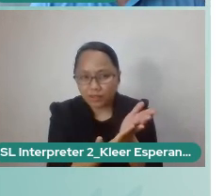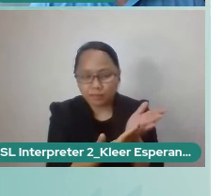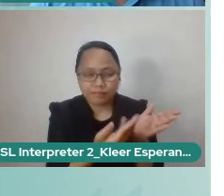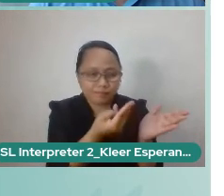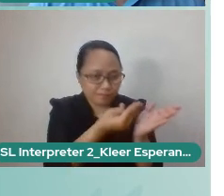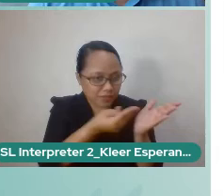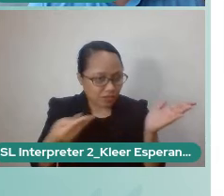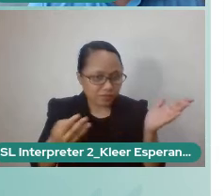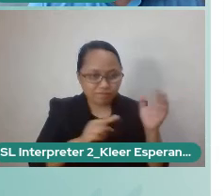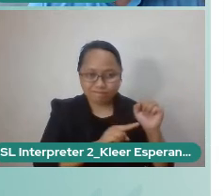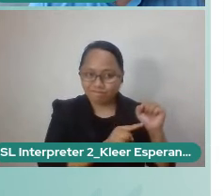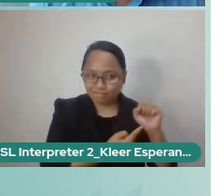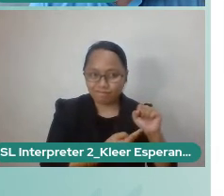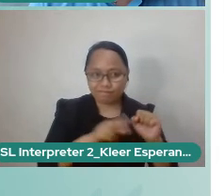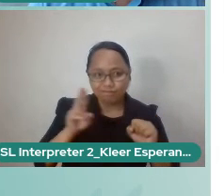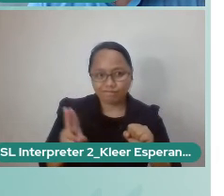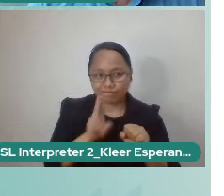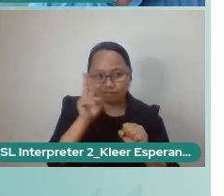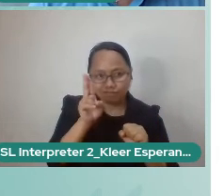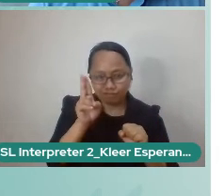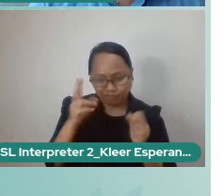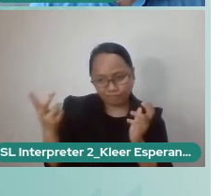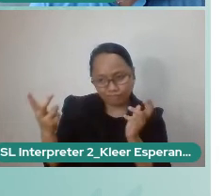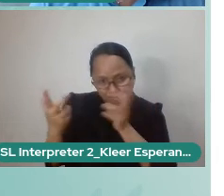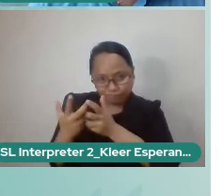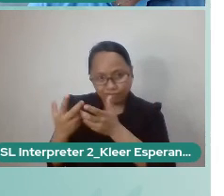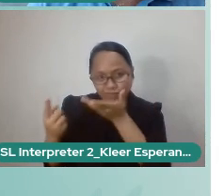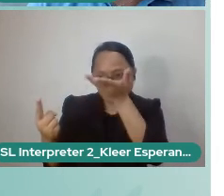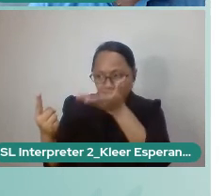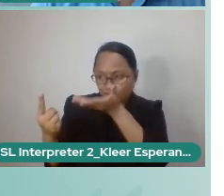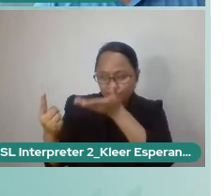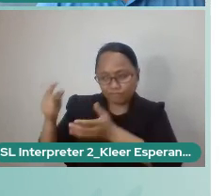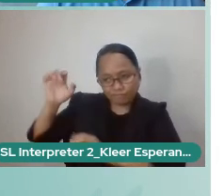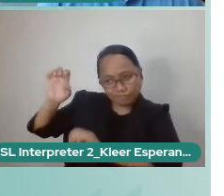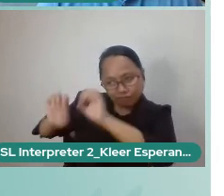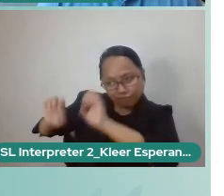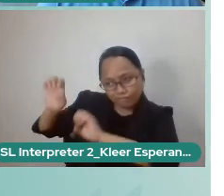yet incorporated or integrated in our primary care.